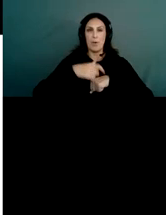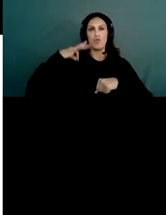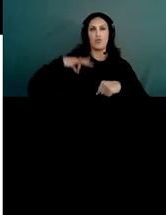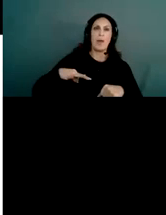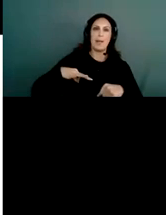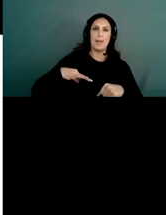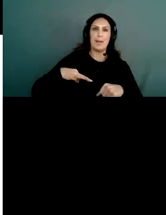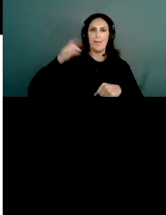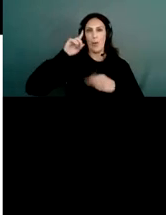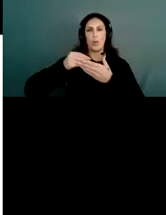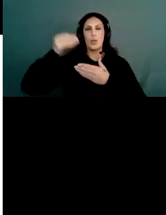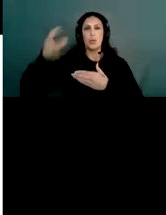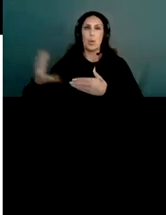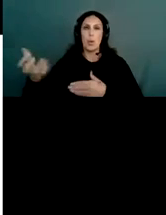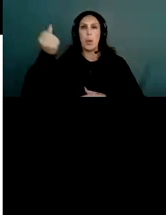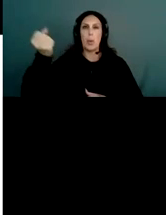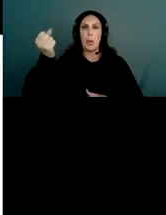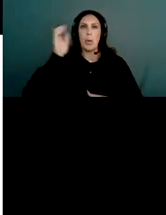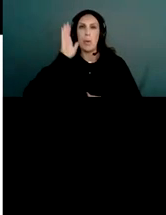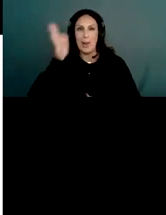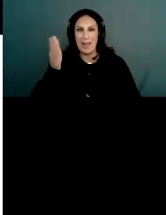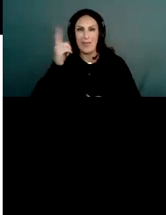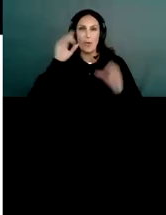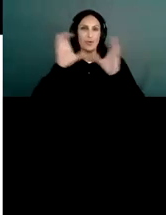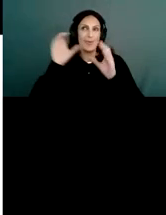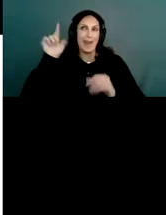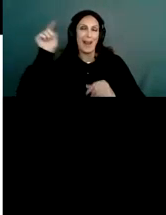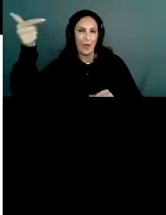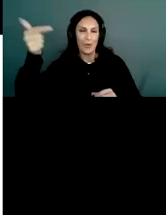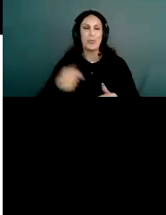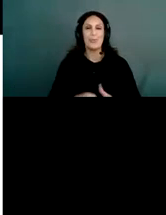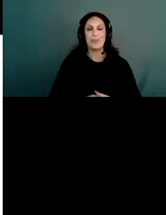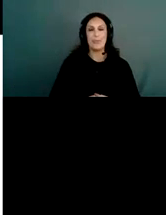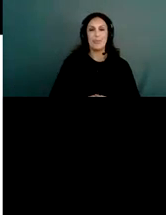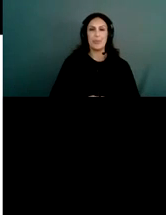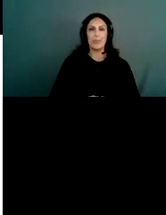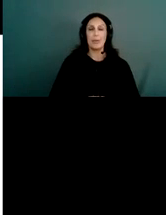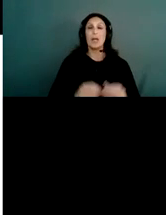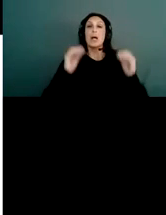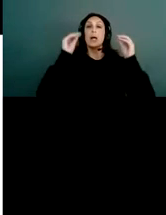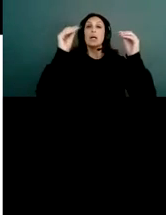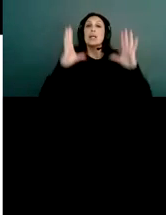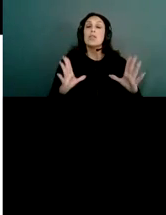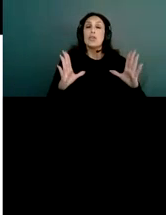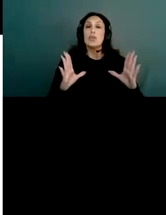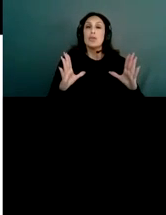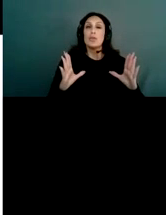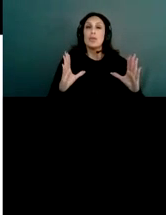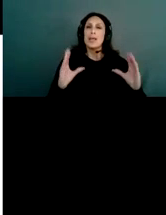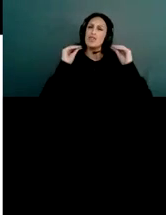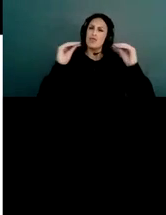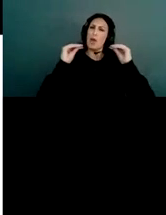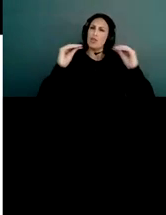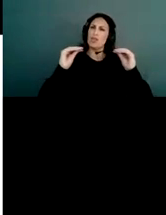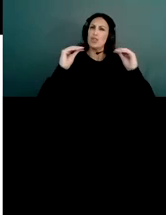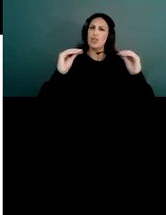Just to let you know, as family and caregivers, the teacher instruction is targeted to the specific needs of